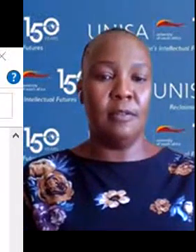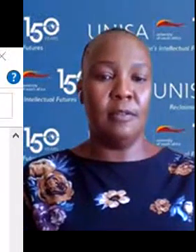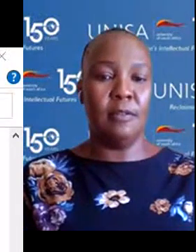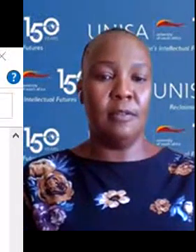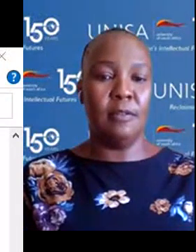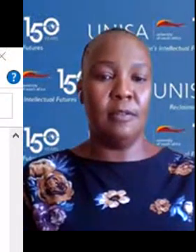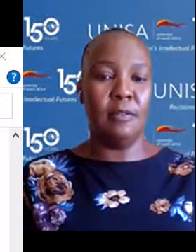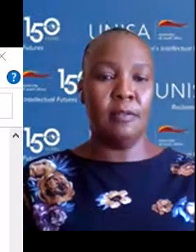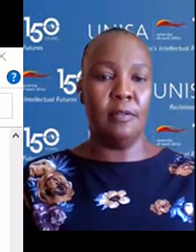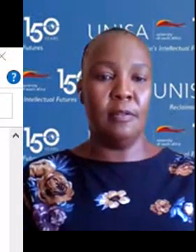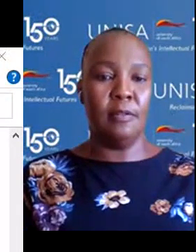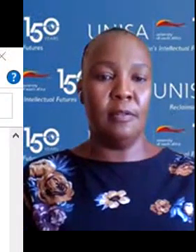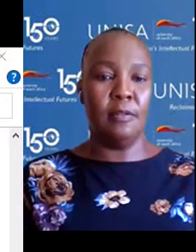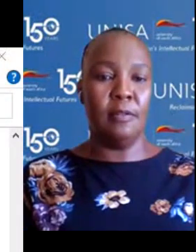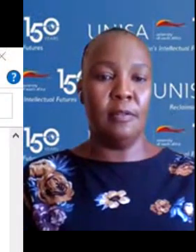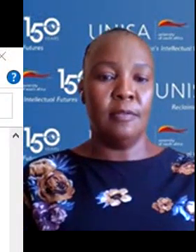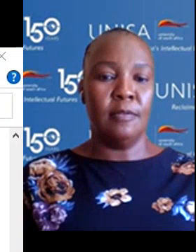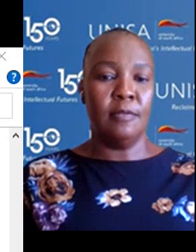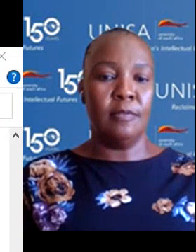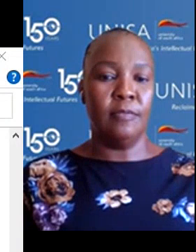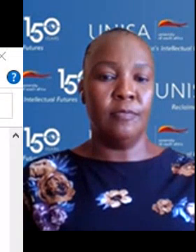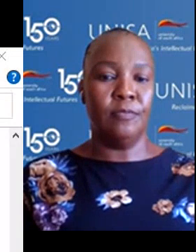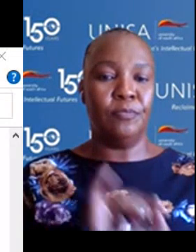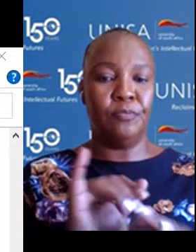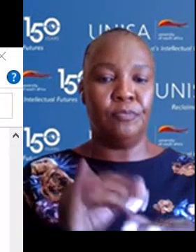Give it a few seconds.